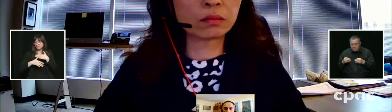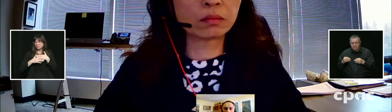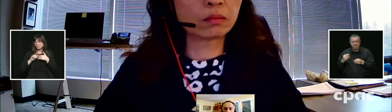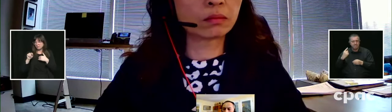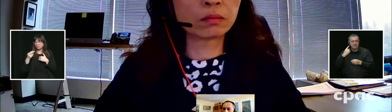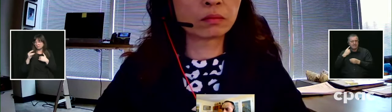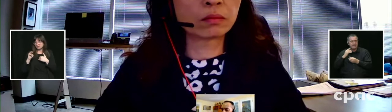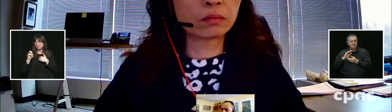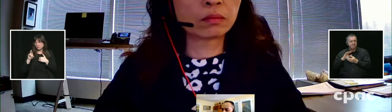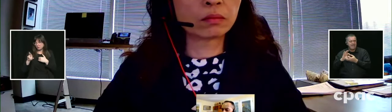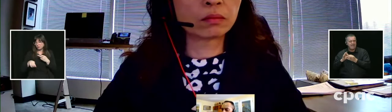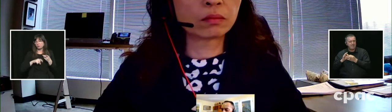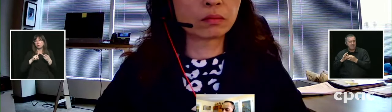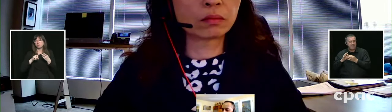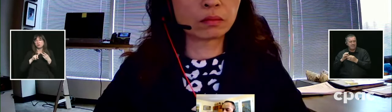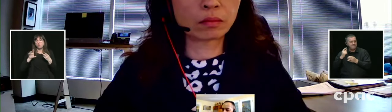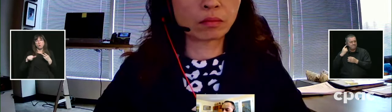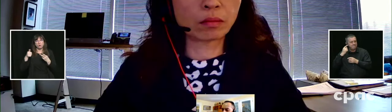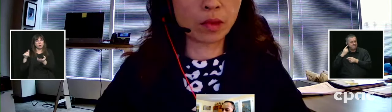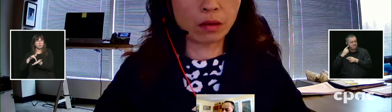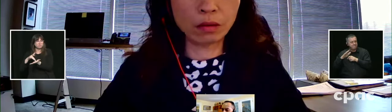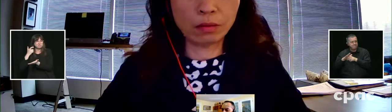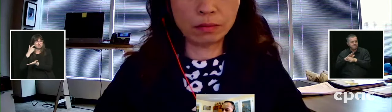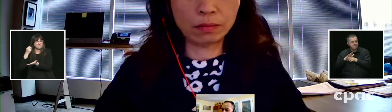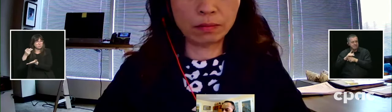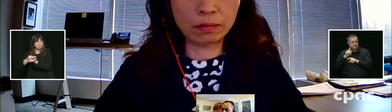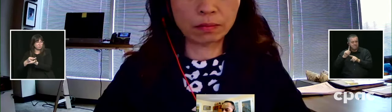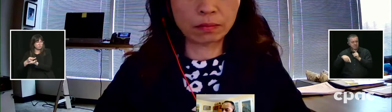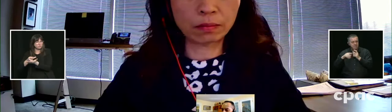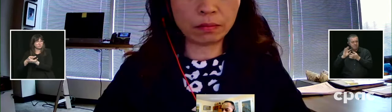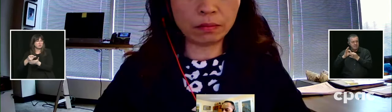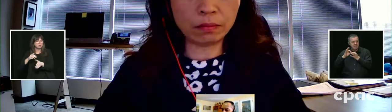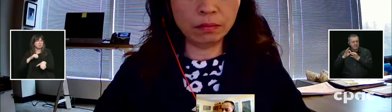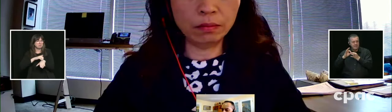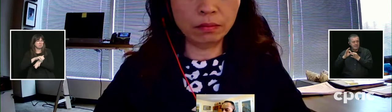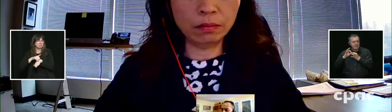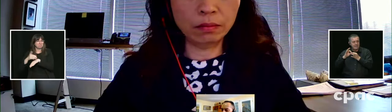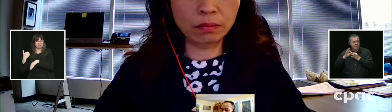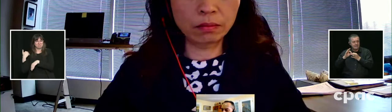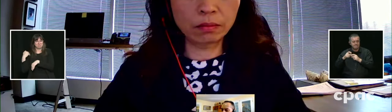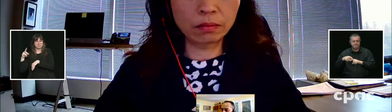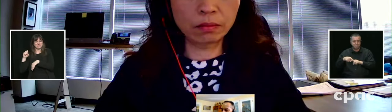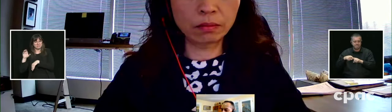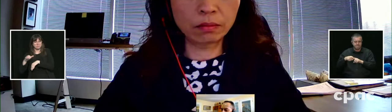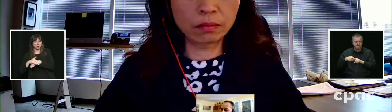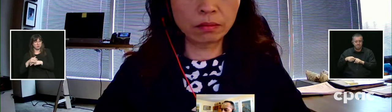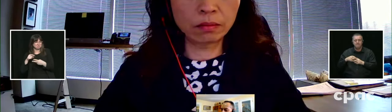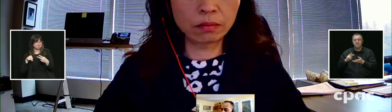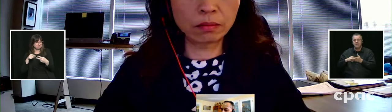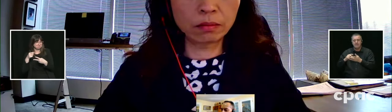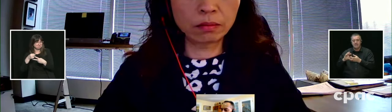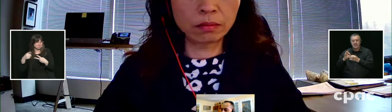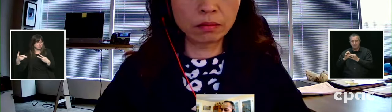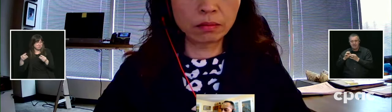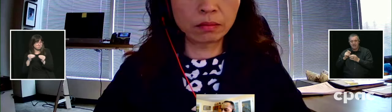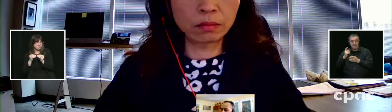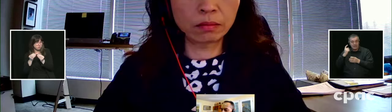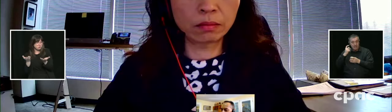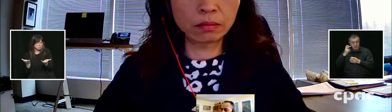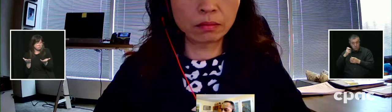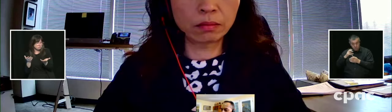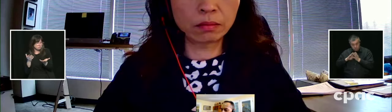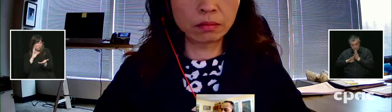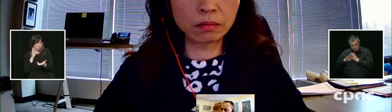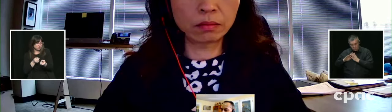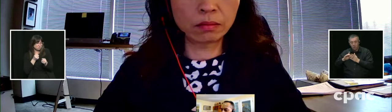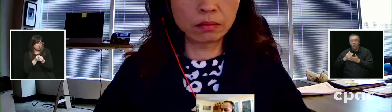as another drug that was approved and started shipping out in December. I'm just wondering if you can talk about these new treatments and how you think they can help the pandemic